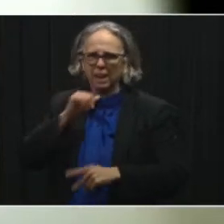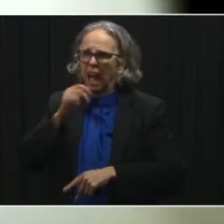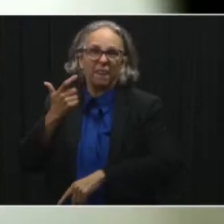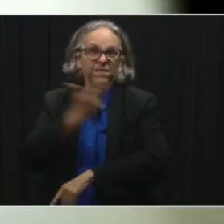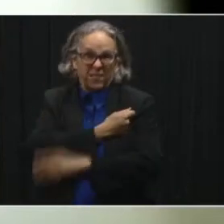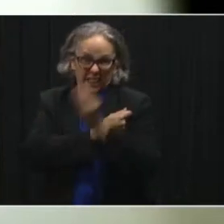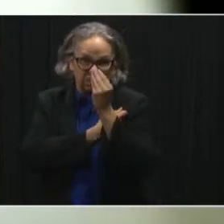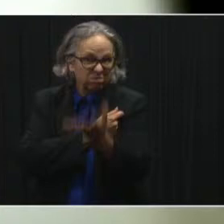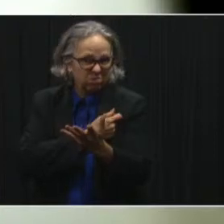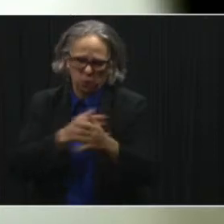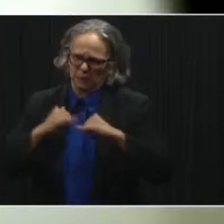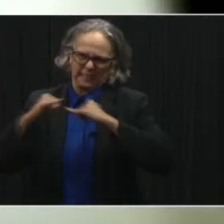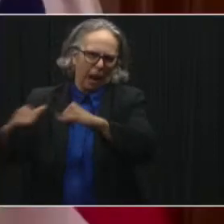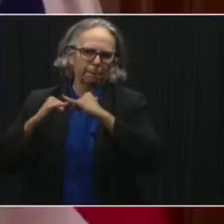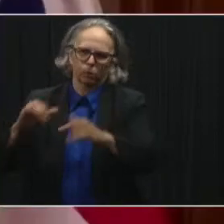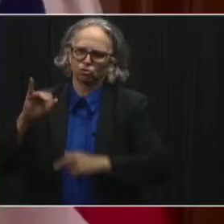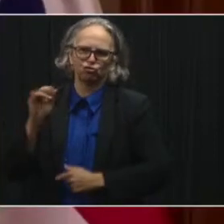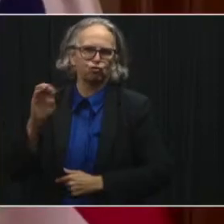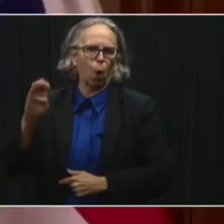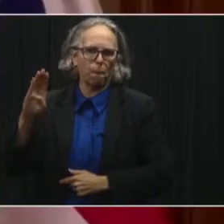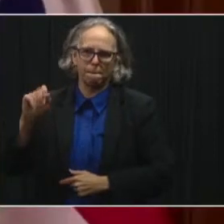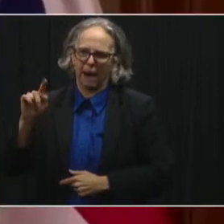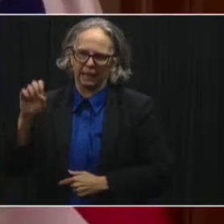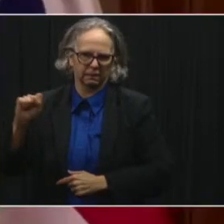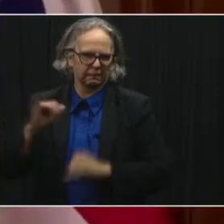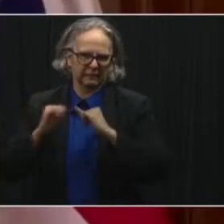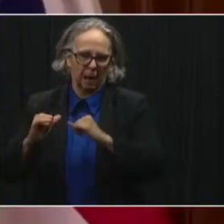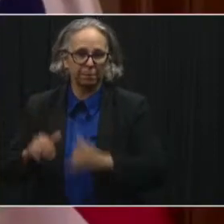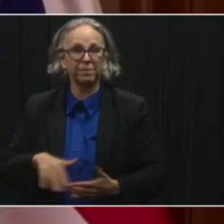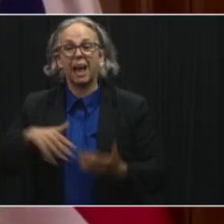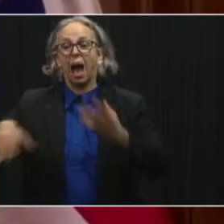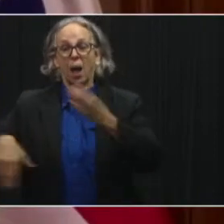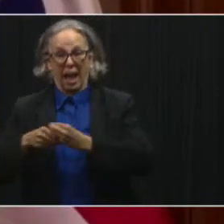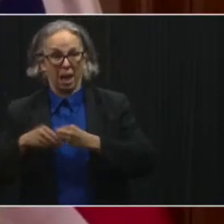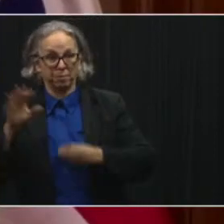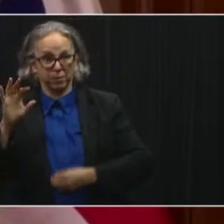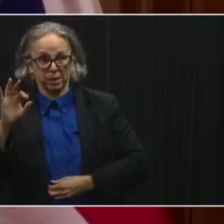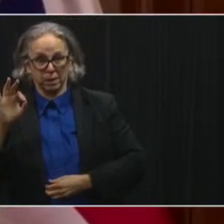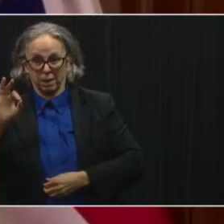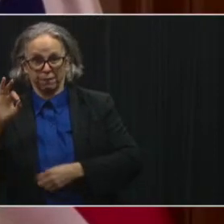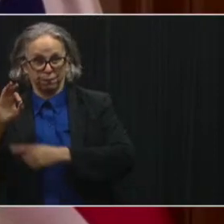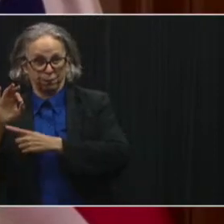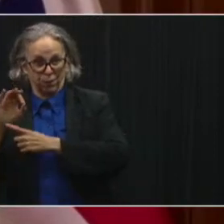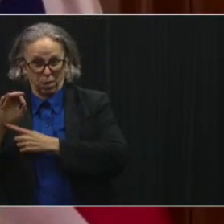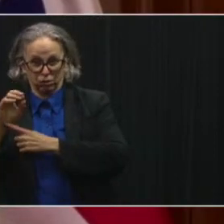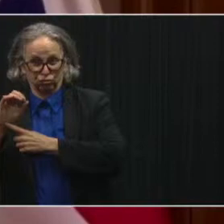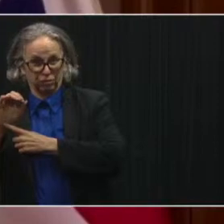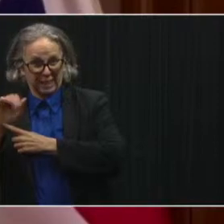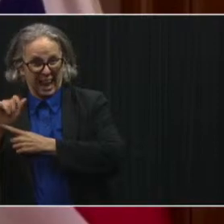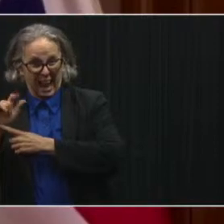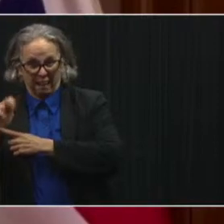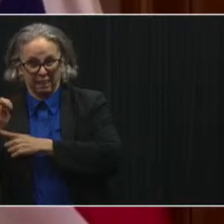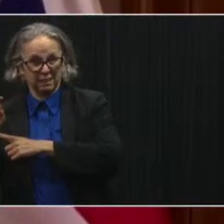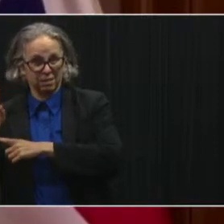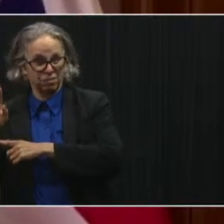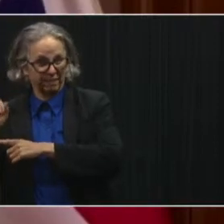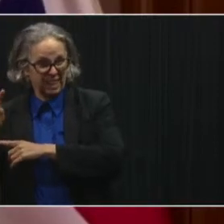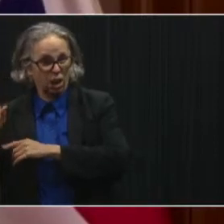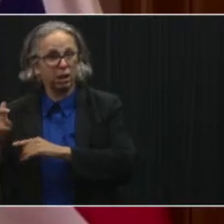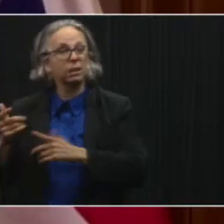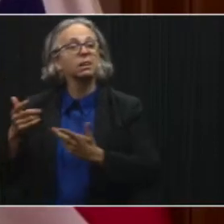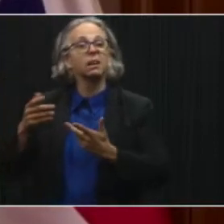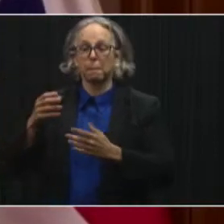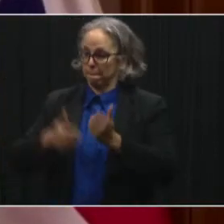Joe? The majority of our patients here in Wauseon are also unvaccinated. We currently do not have